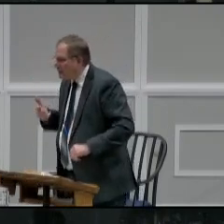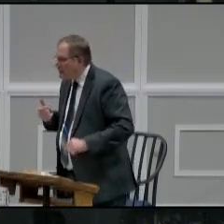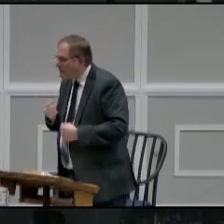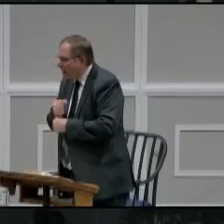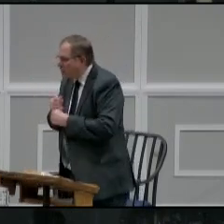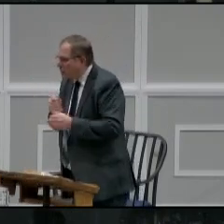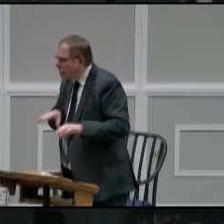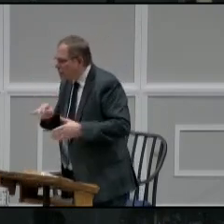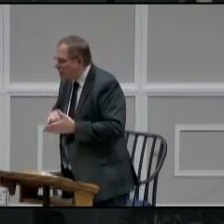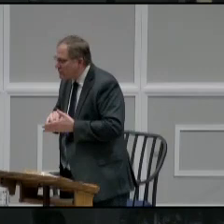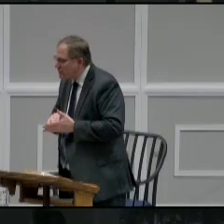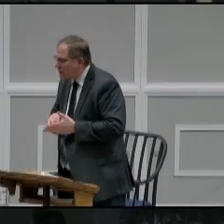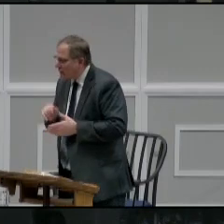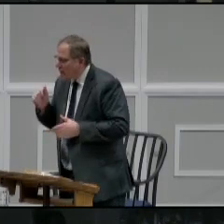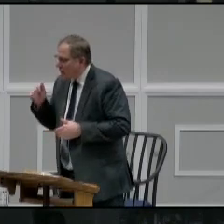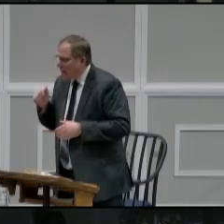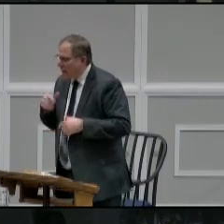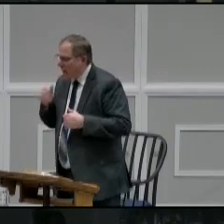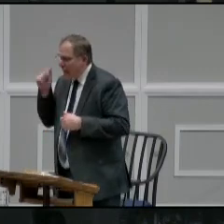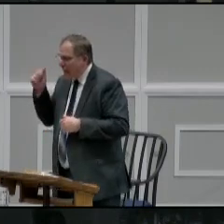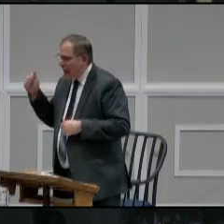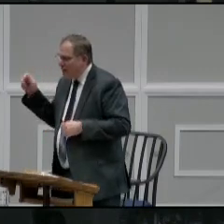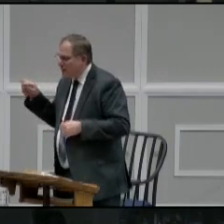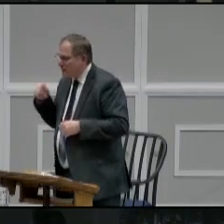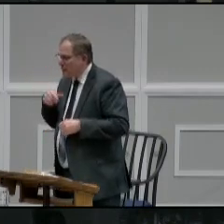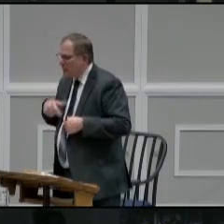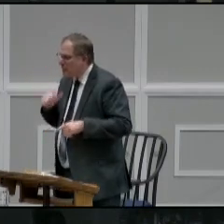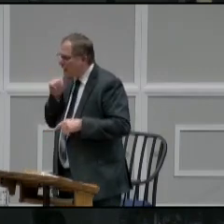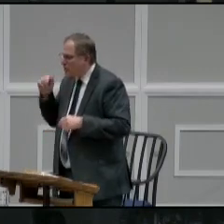And Aaron said, let not the anger of my Lord wax hot.